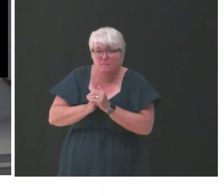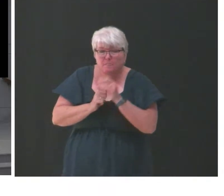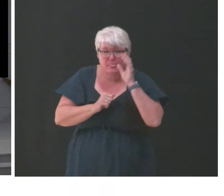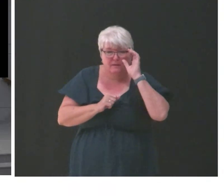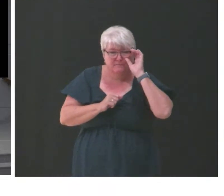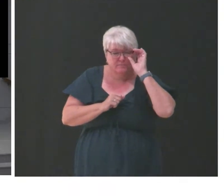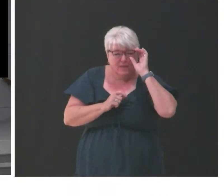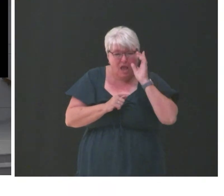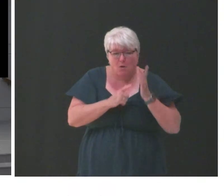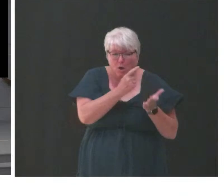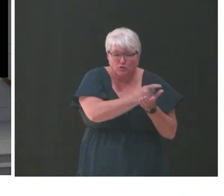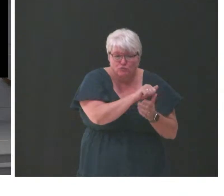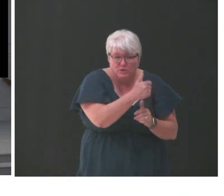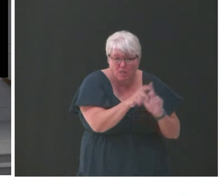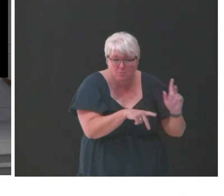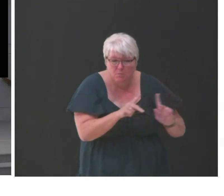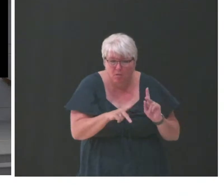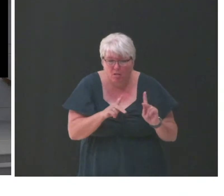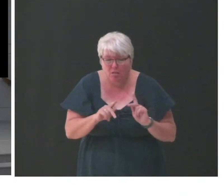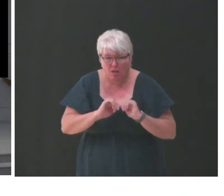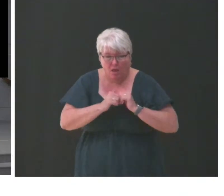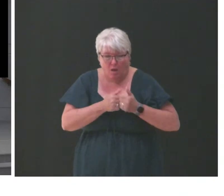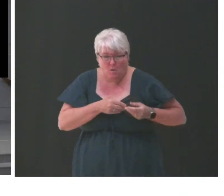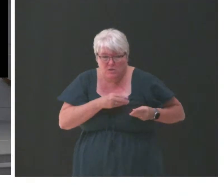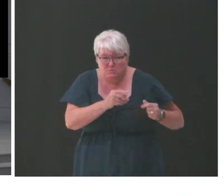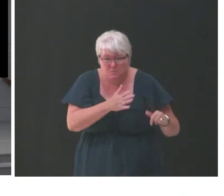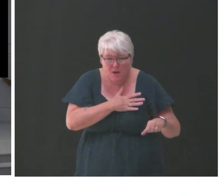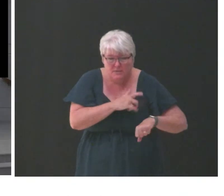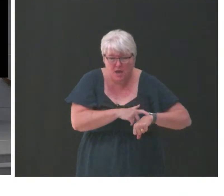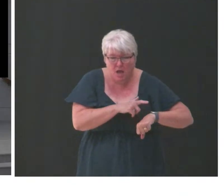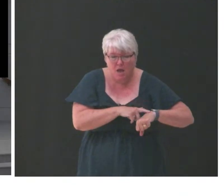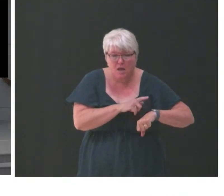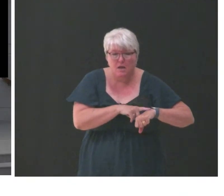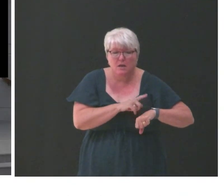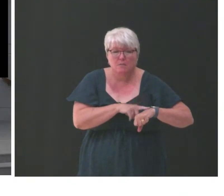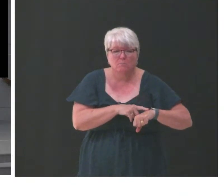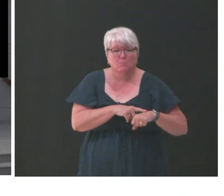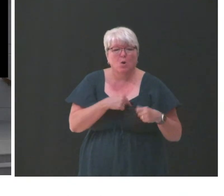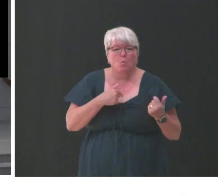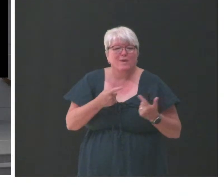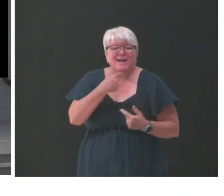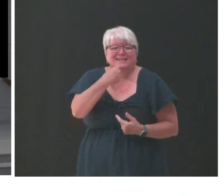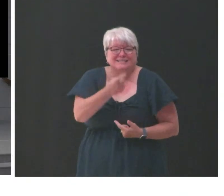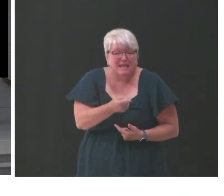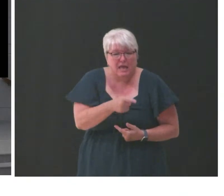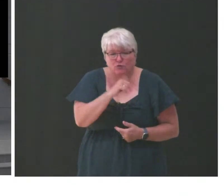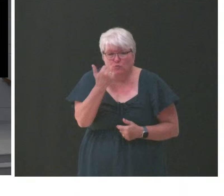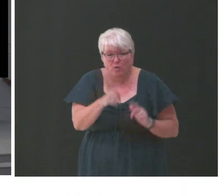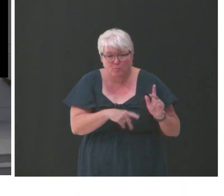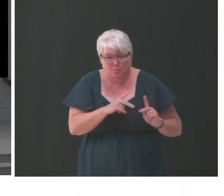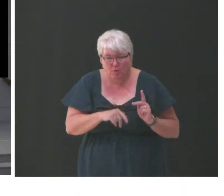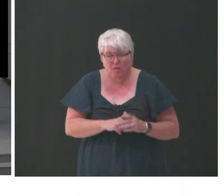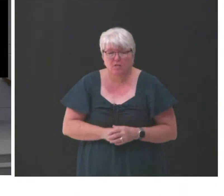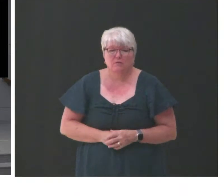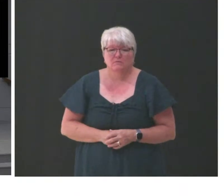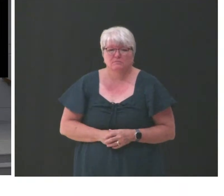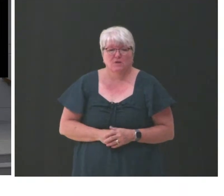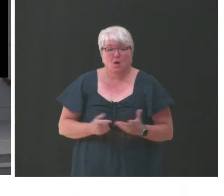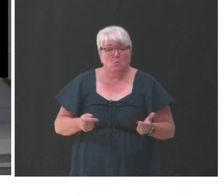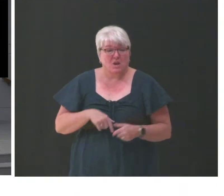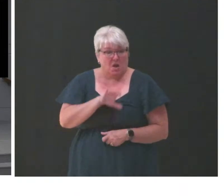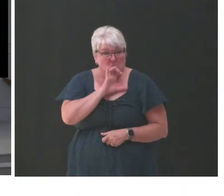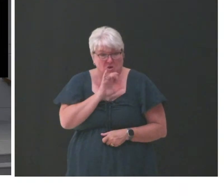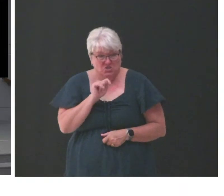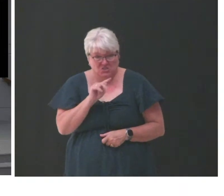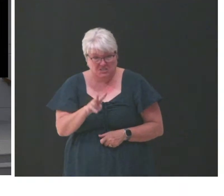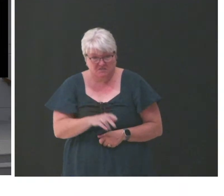How I treat other people, how I spend my time, what I say to other people, what I watch